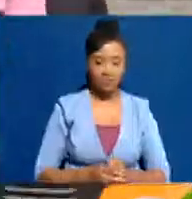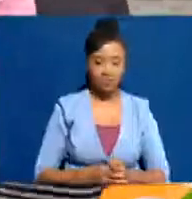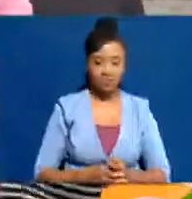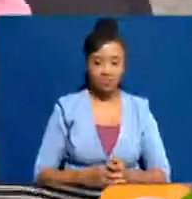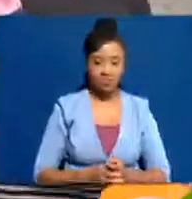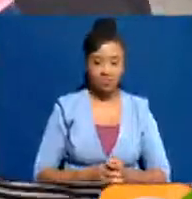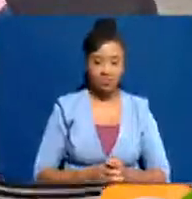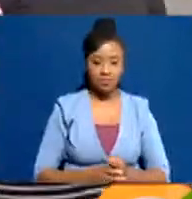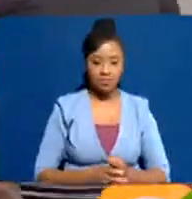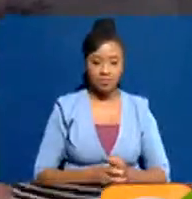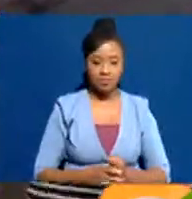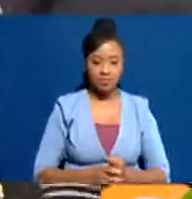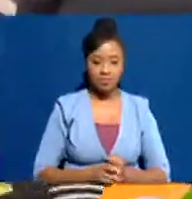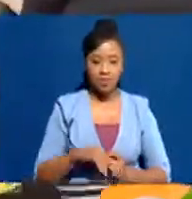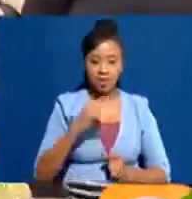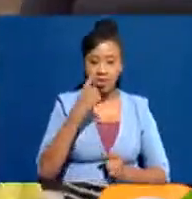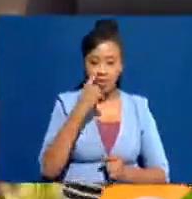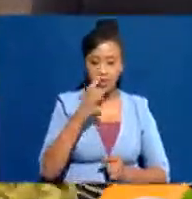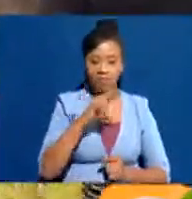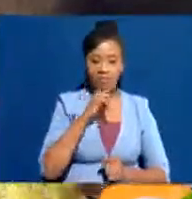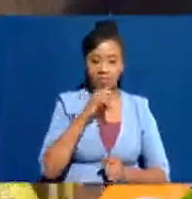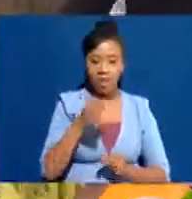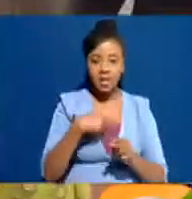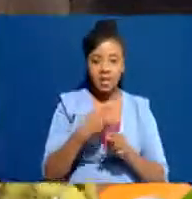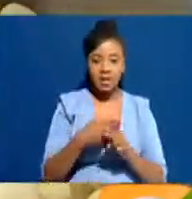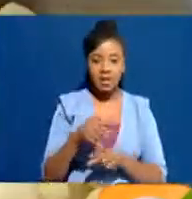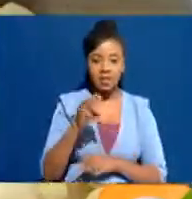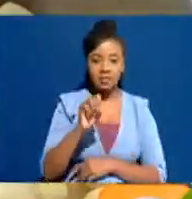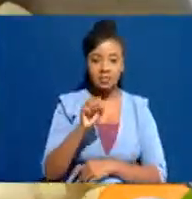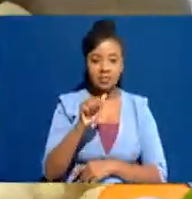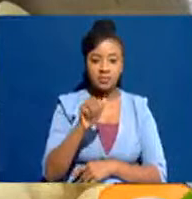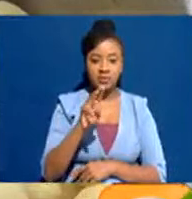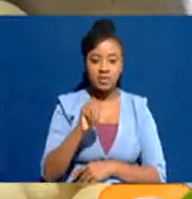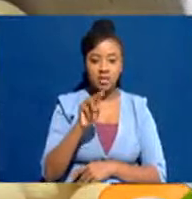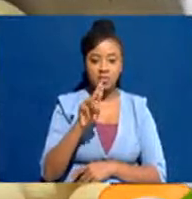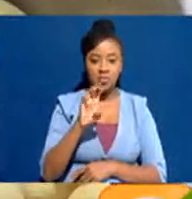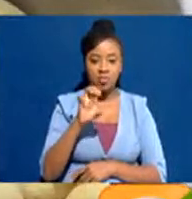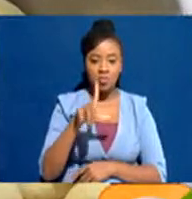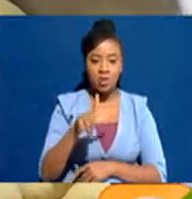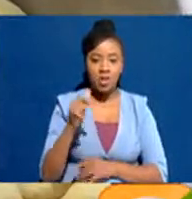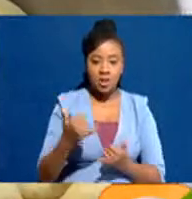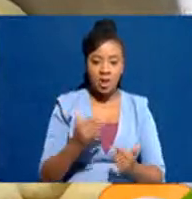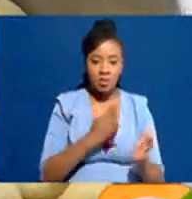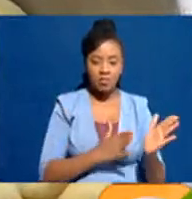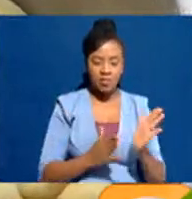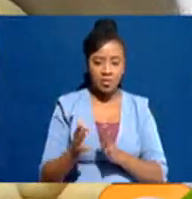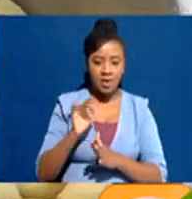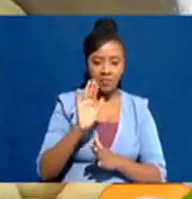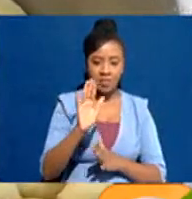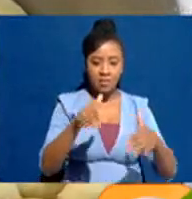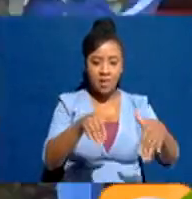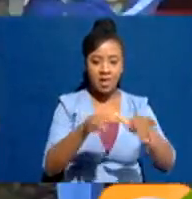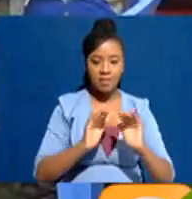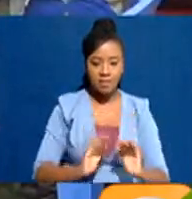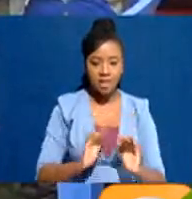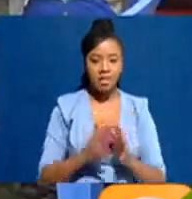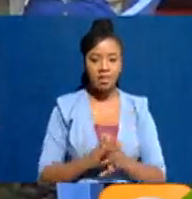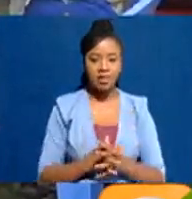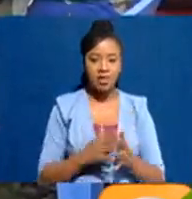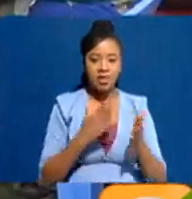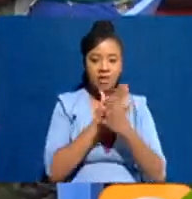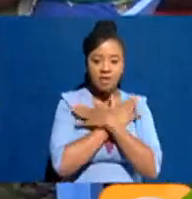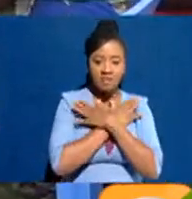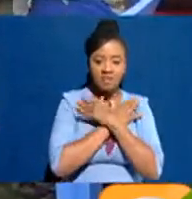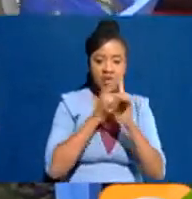At the home of the late Samuel Kinyanjui in Kahurura, Londiani, preparations for his burial are underway. Friends